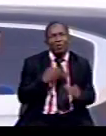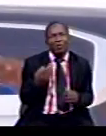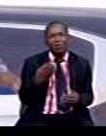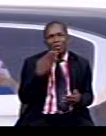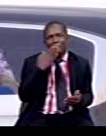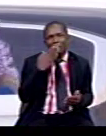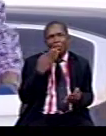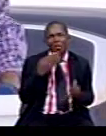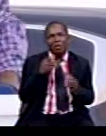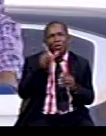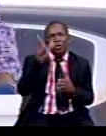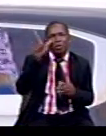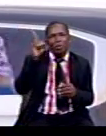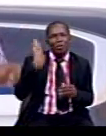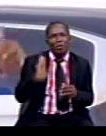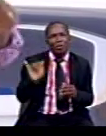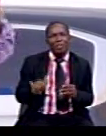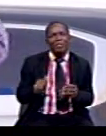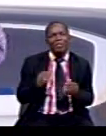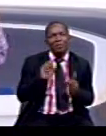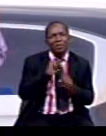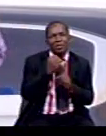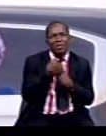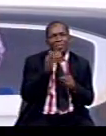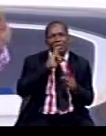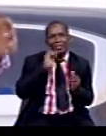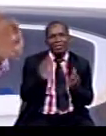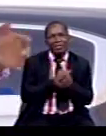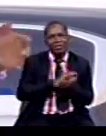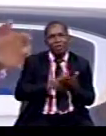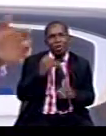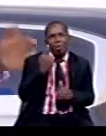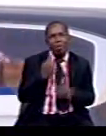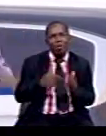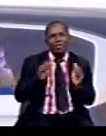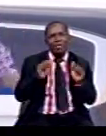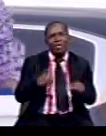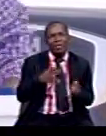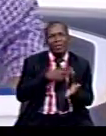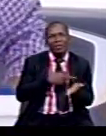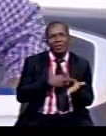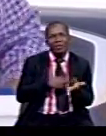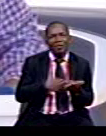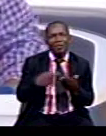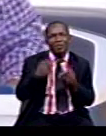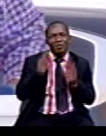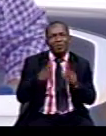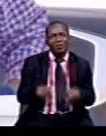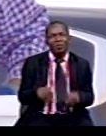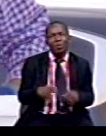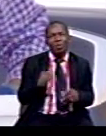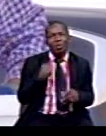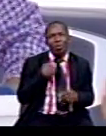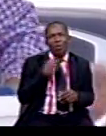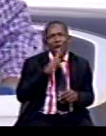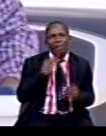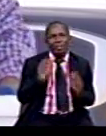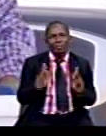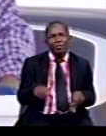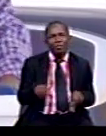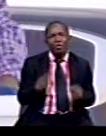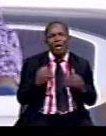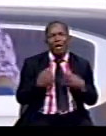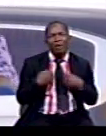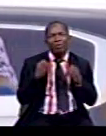a youthful people, we are the foundation of every country and every society. We are the youth of